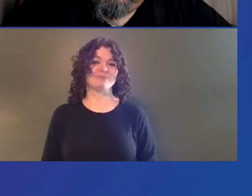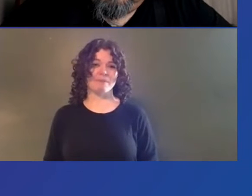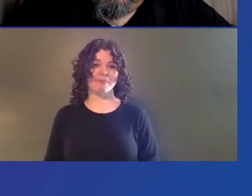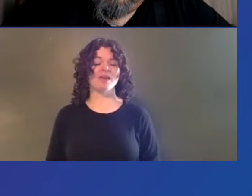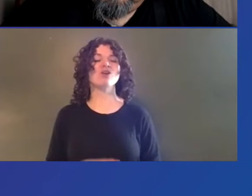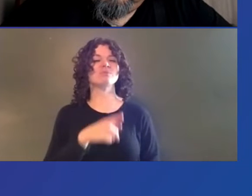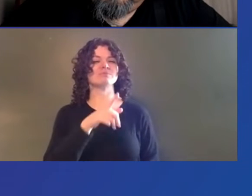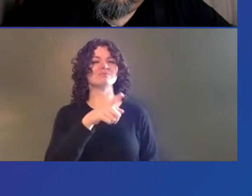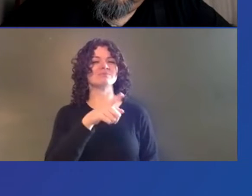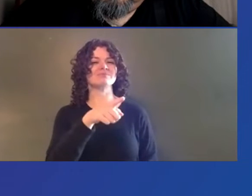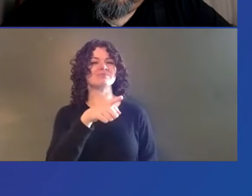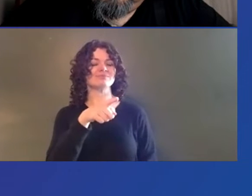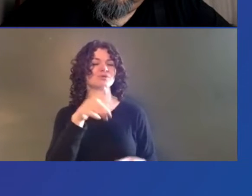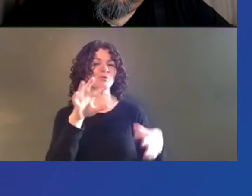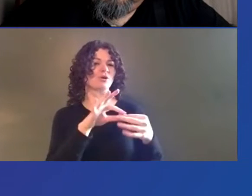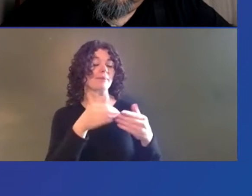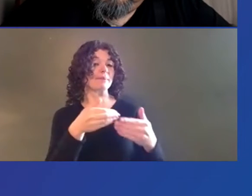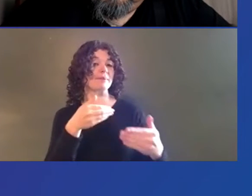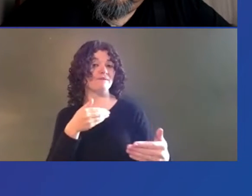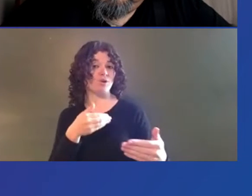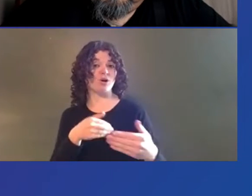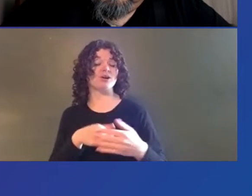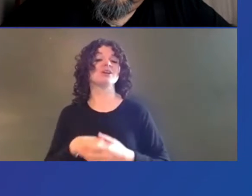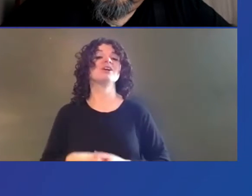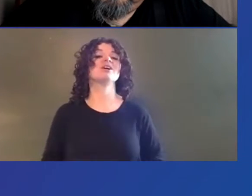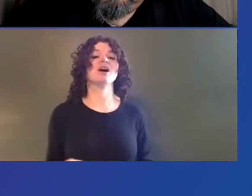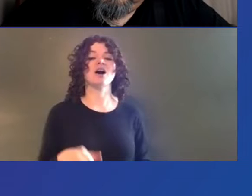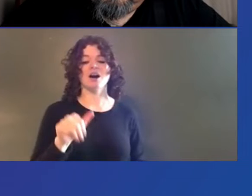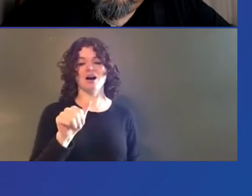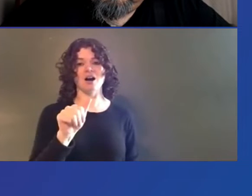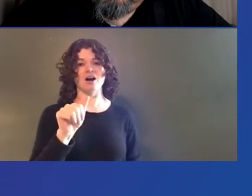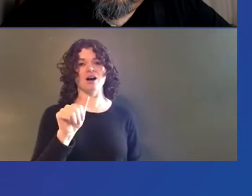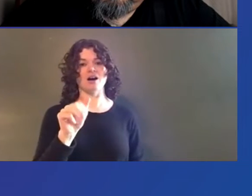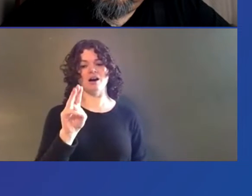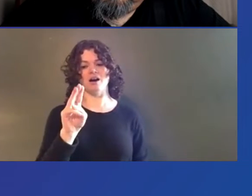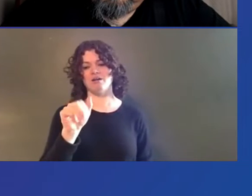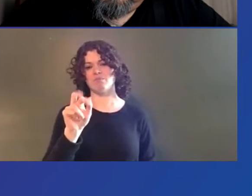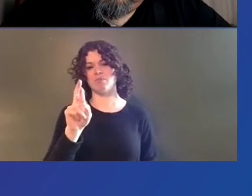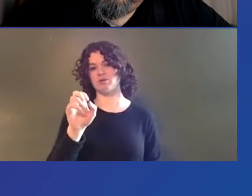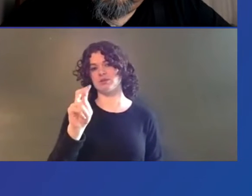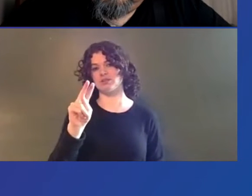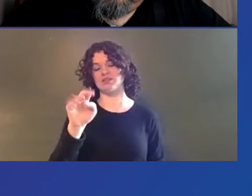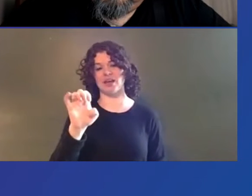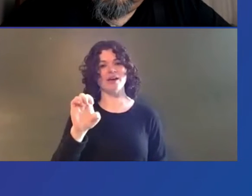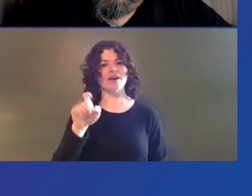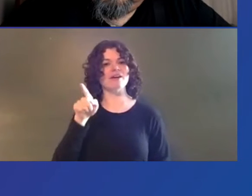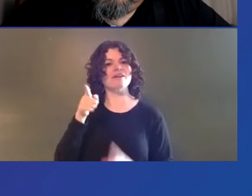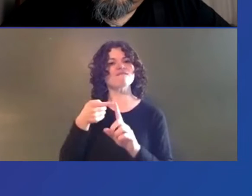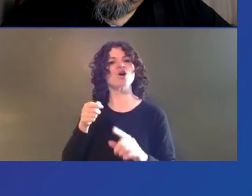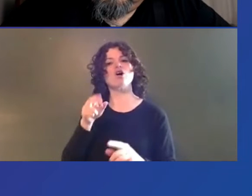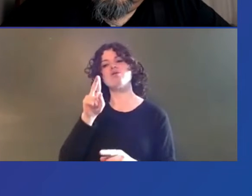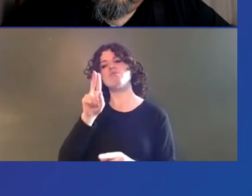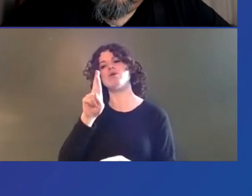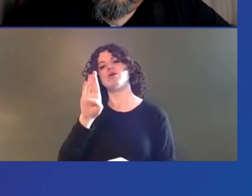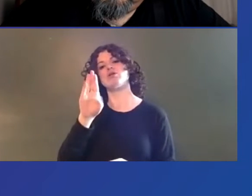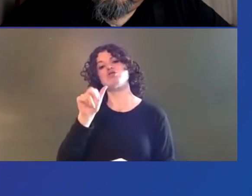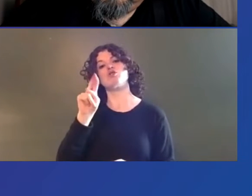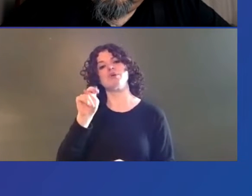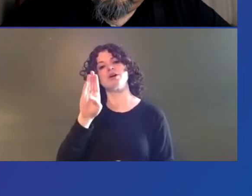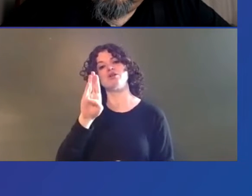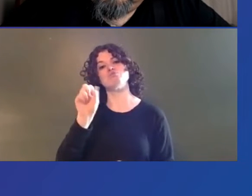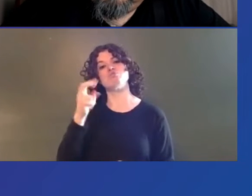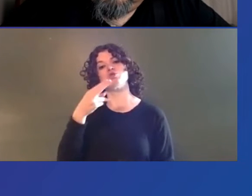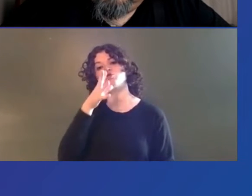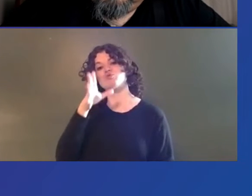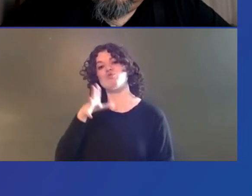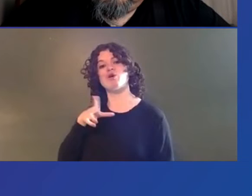before, Amara Tabor Smith taught me, like when I was, you know, an urban bush woman apprentice, she said, when you fall, you got to fall all the way down.